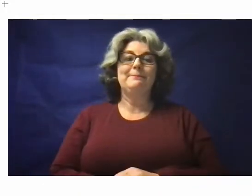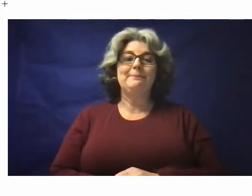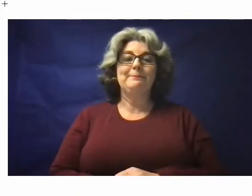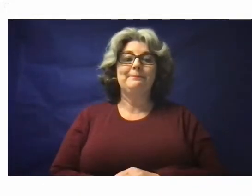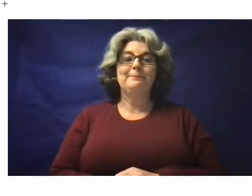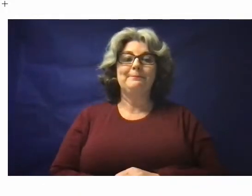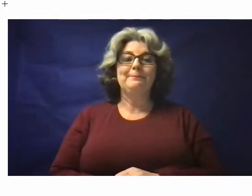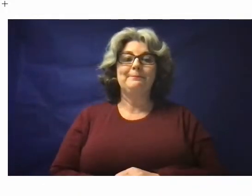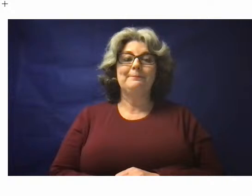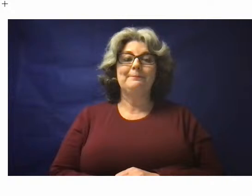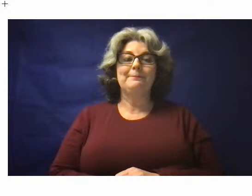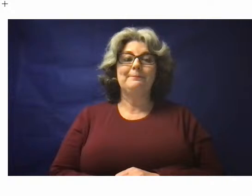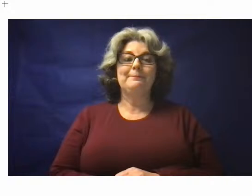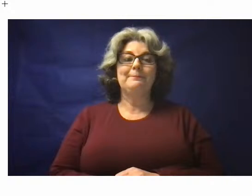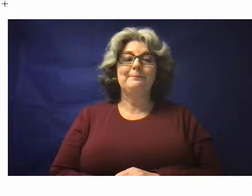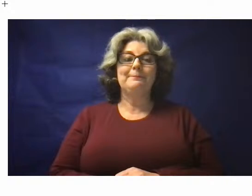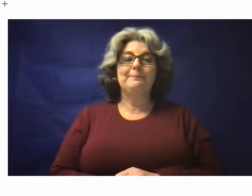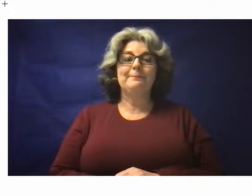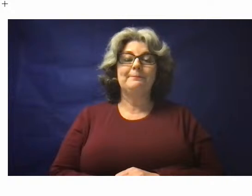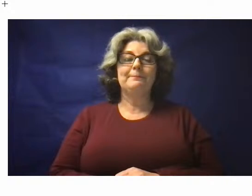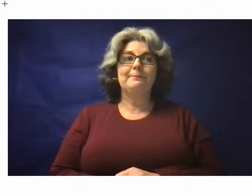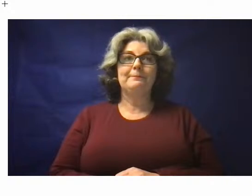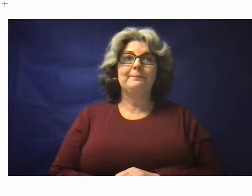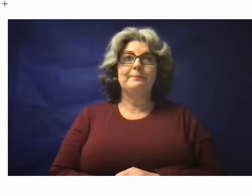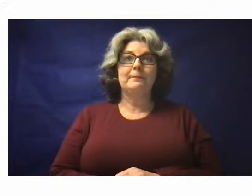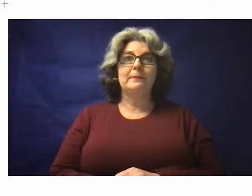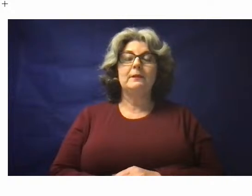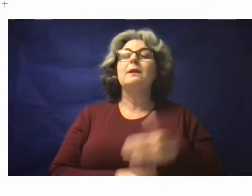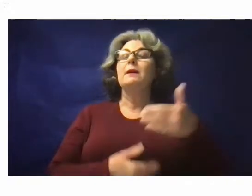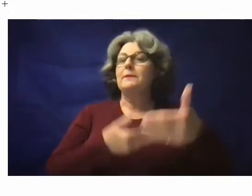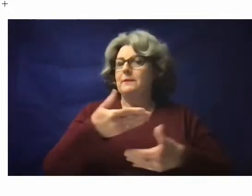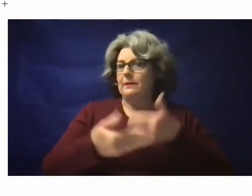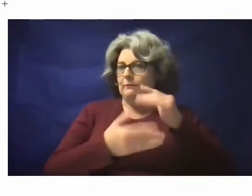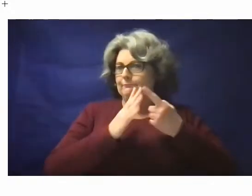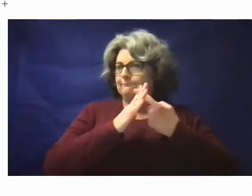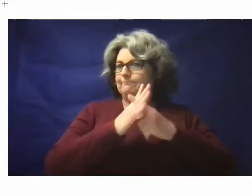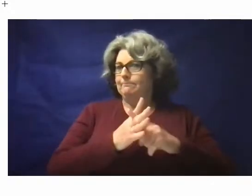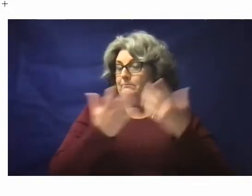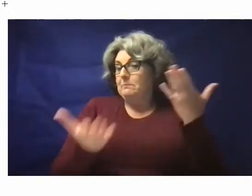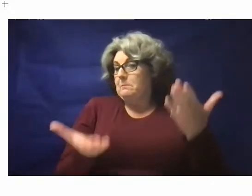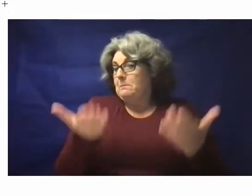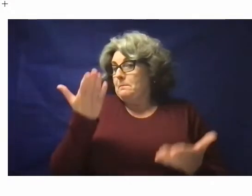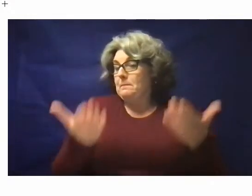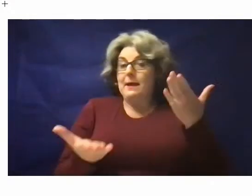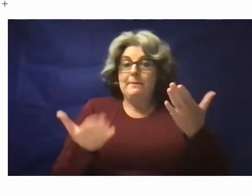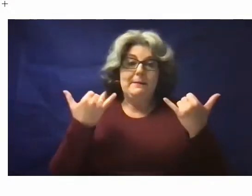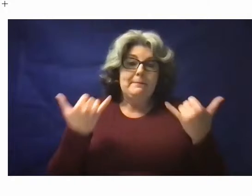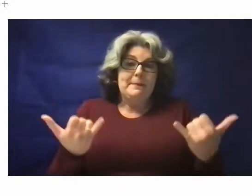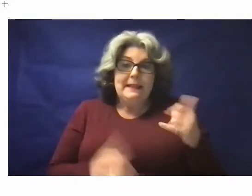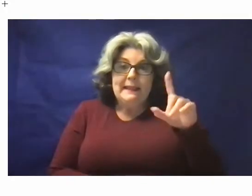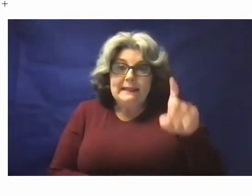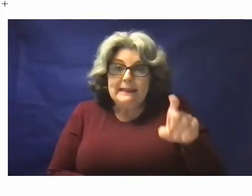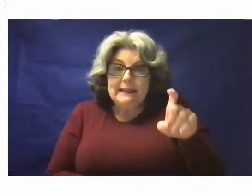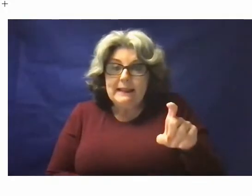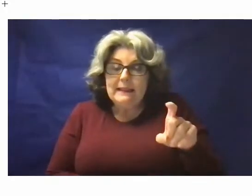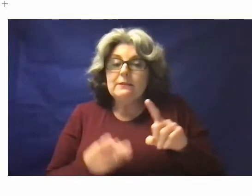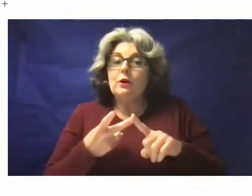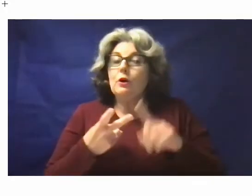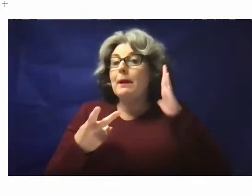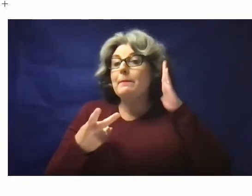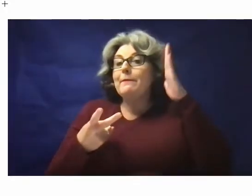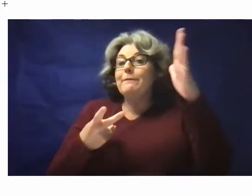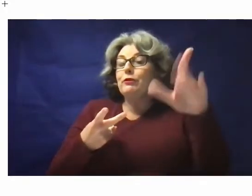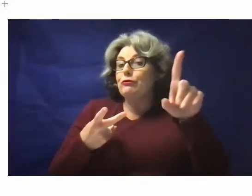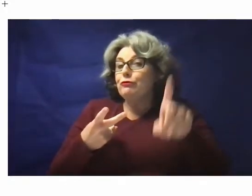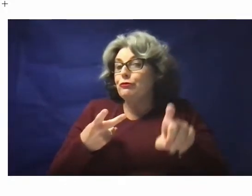process is the reason the process was launched. It may be for immediate needs or future needs, and